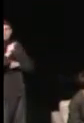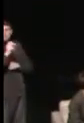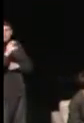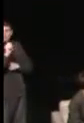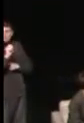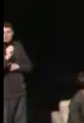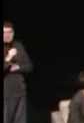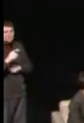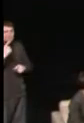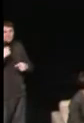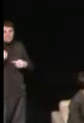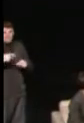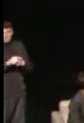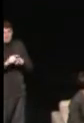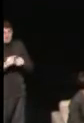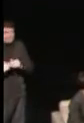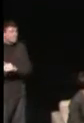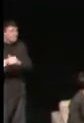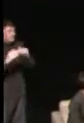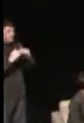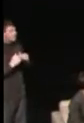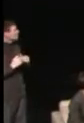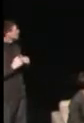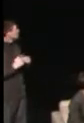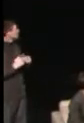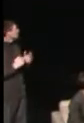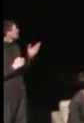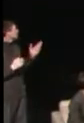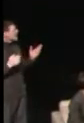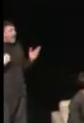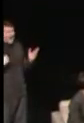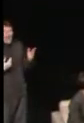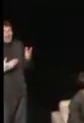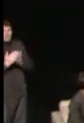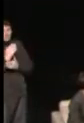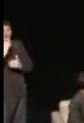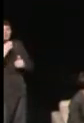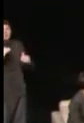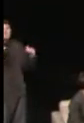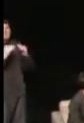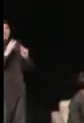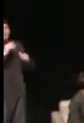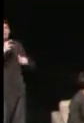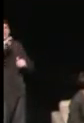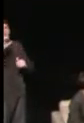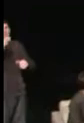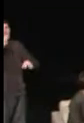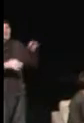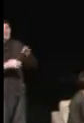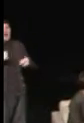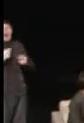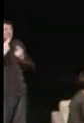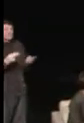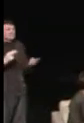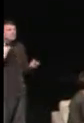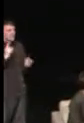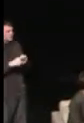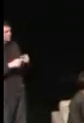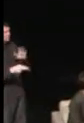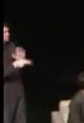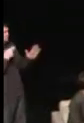for everybody. I have the right to a fair and public trial. I'm innocent until proven guilty.